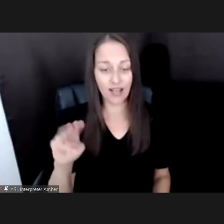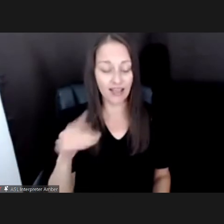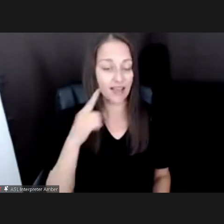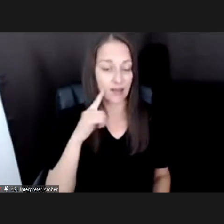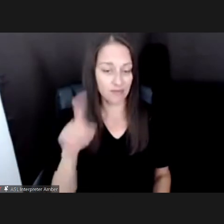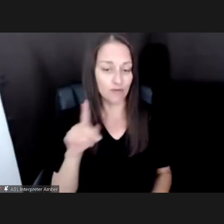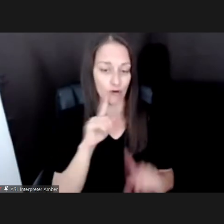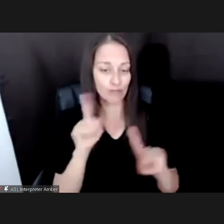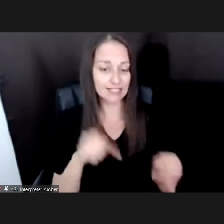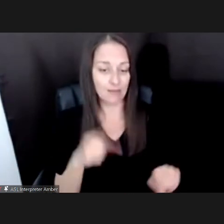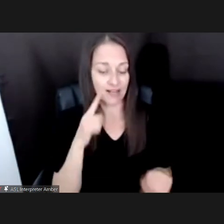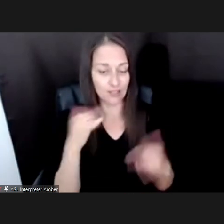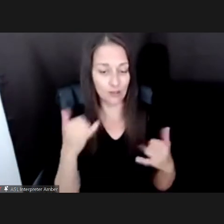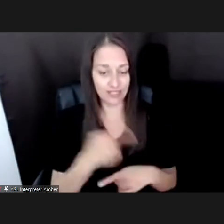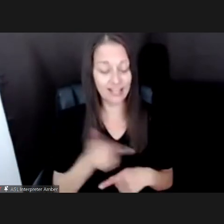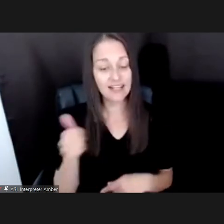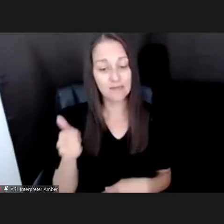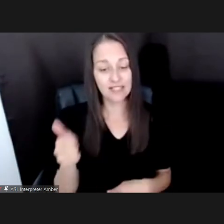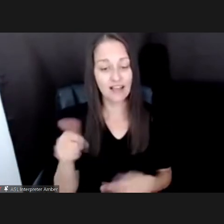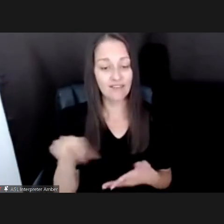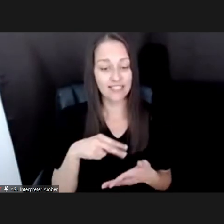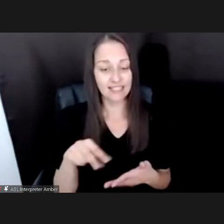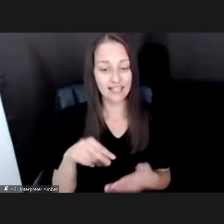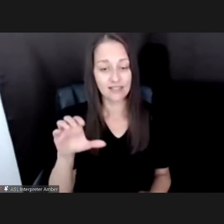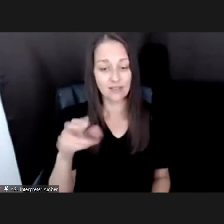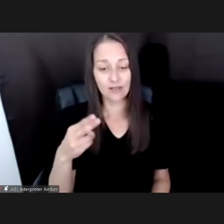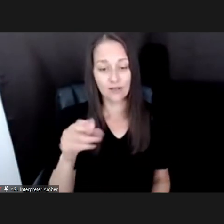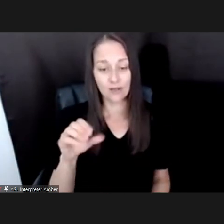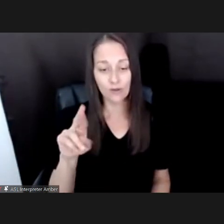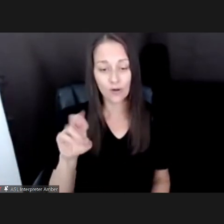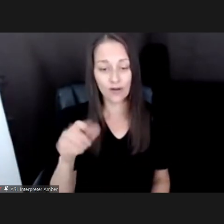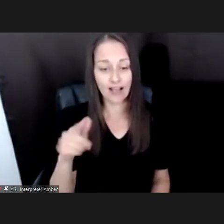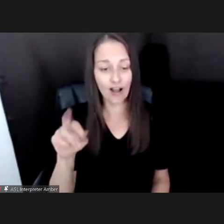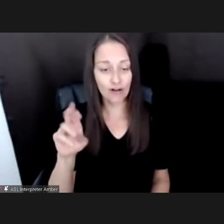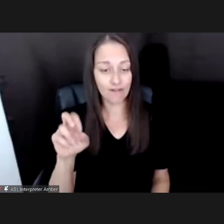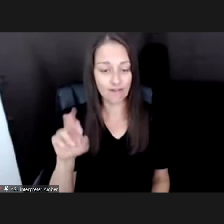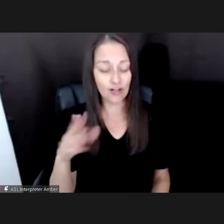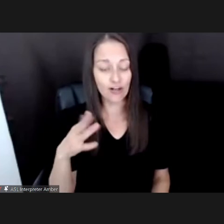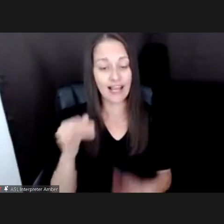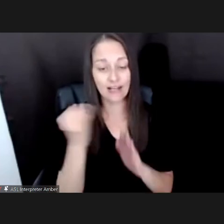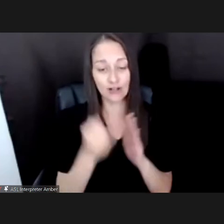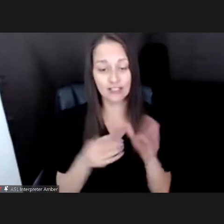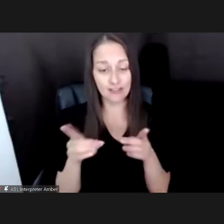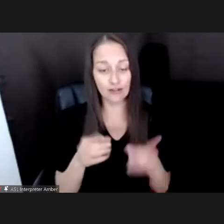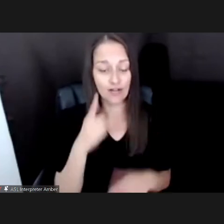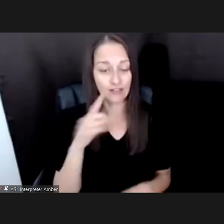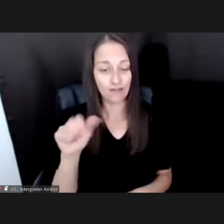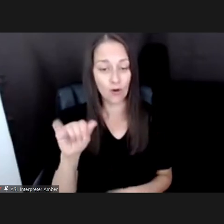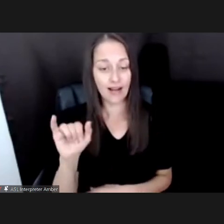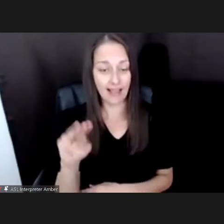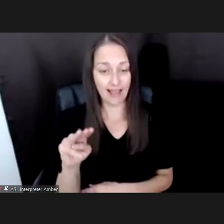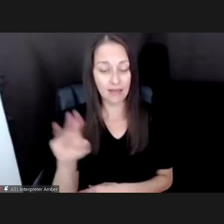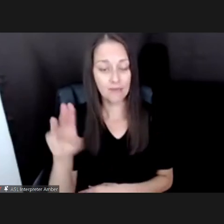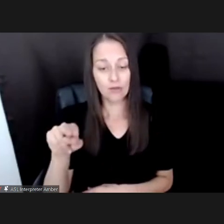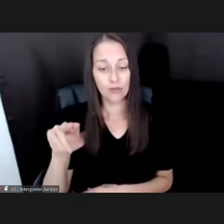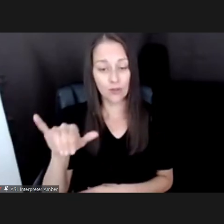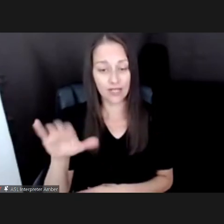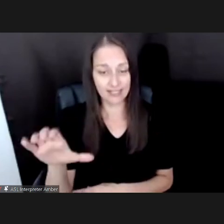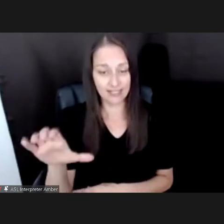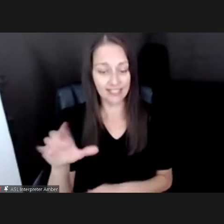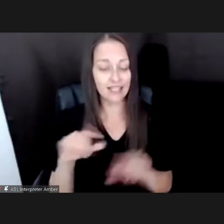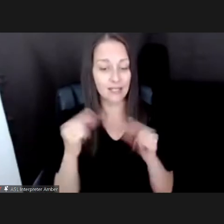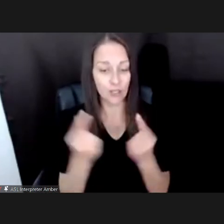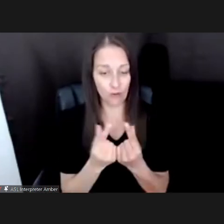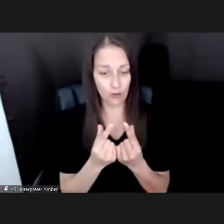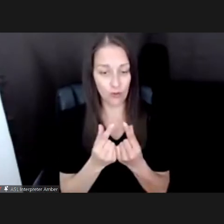after choreographer and artistic director of AIM, which is a New York-based company whose mission it is to create interdisciplinary works